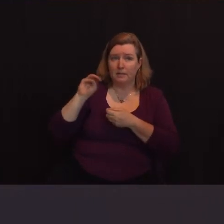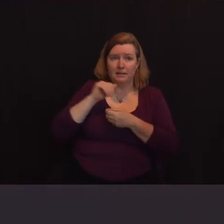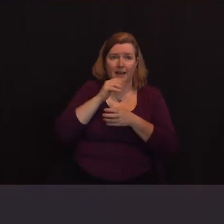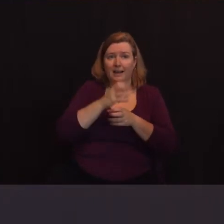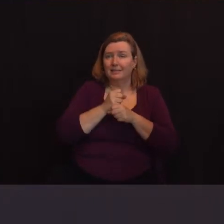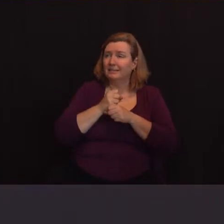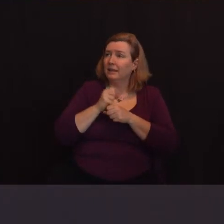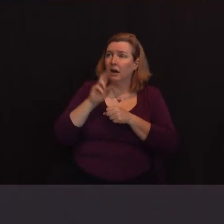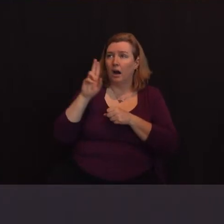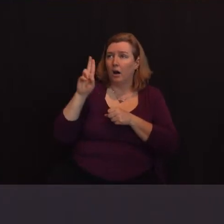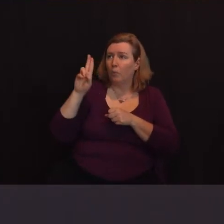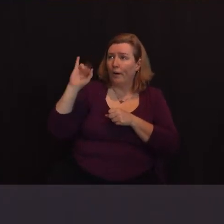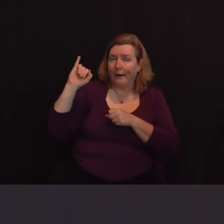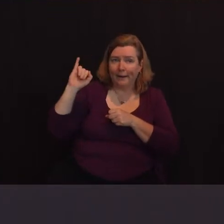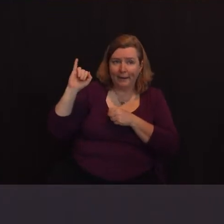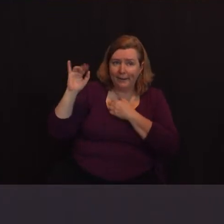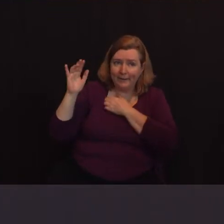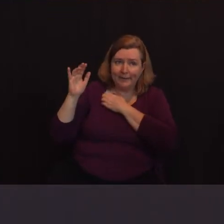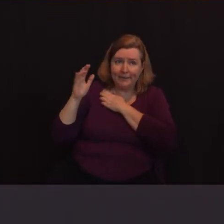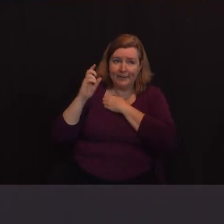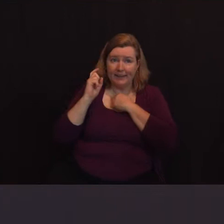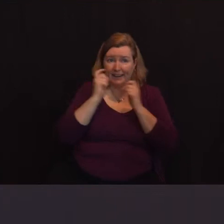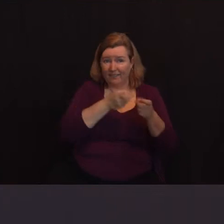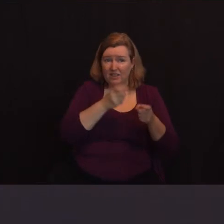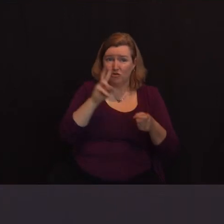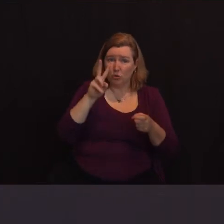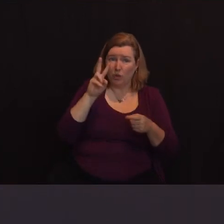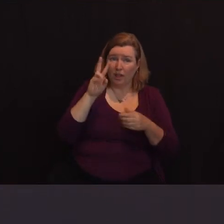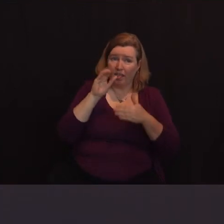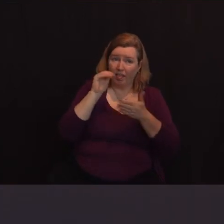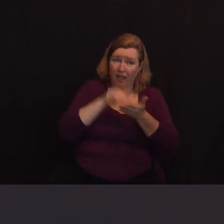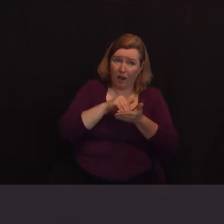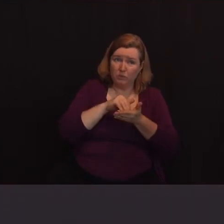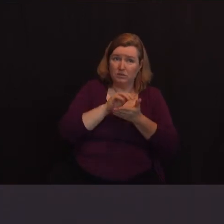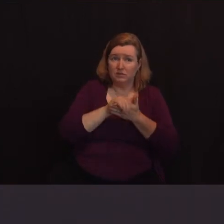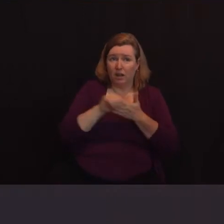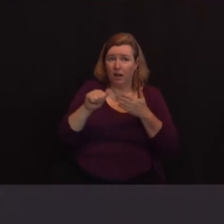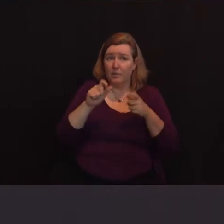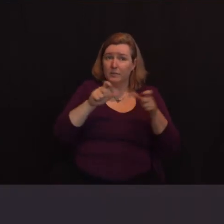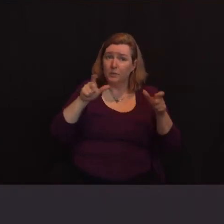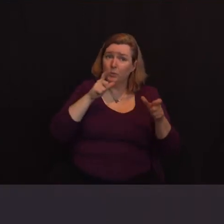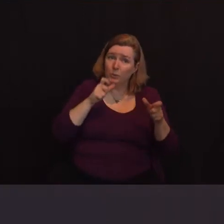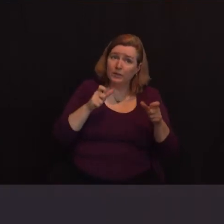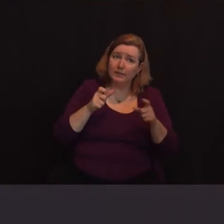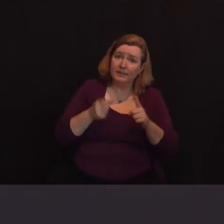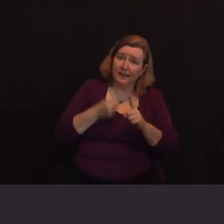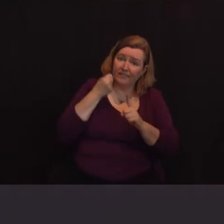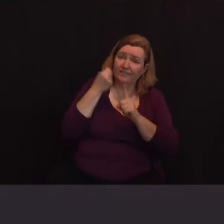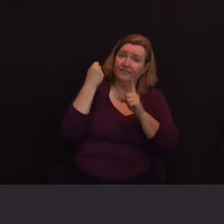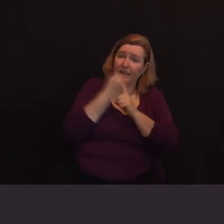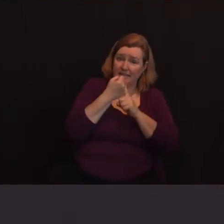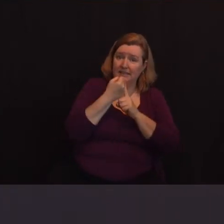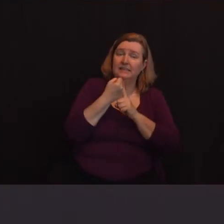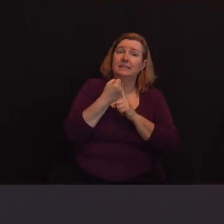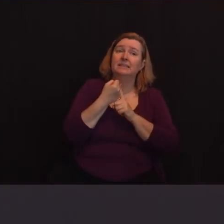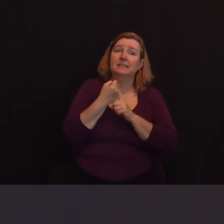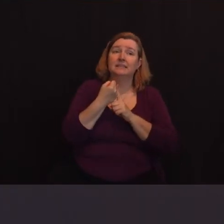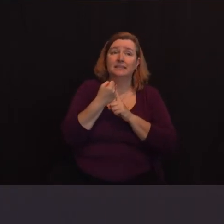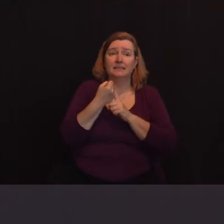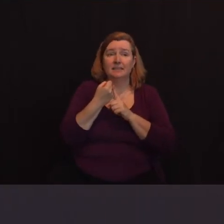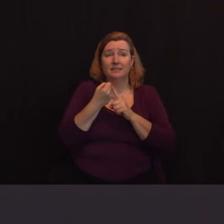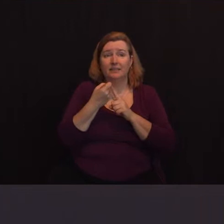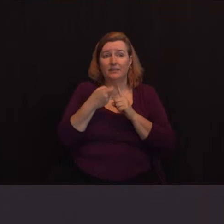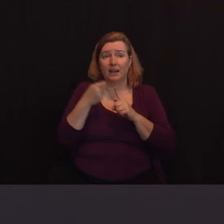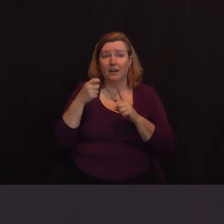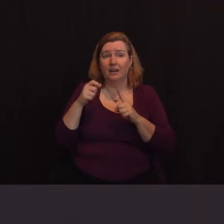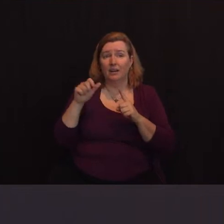do you plan to give $2,000 checks to more impacted residents with funding for New Jersey from the American Rescue Plan? For